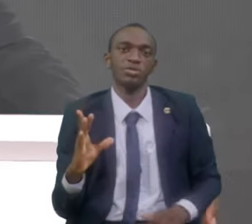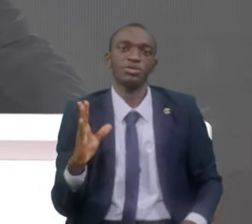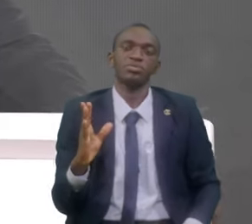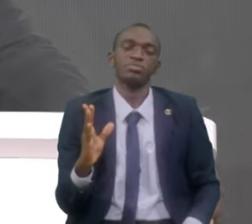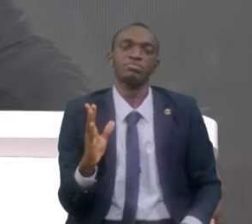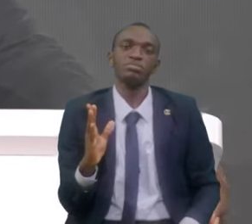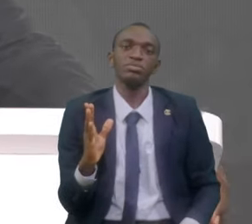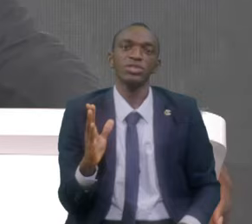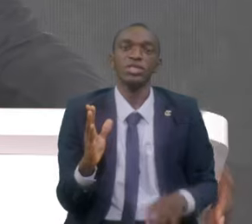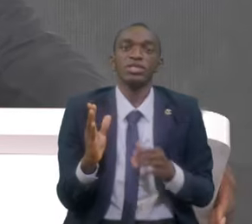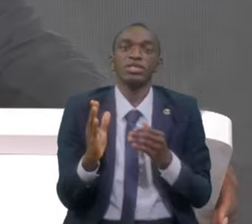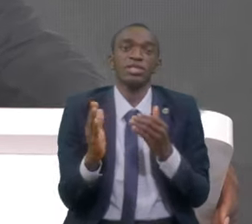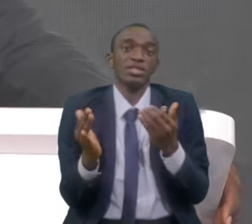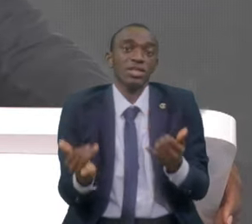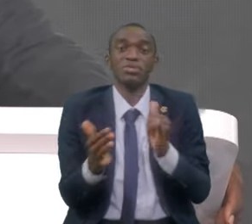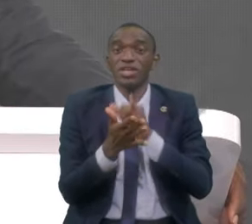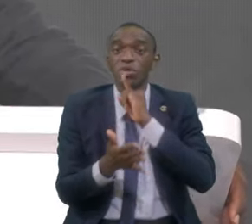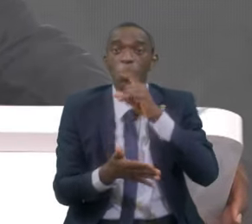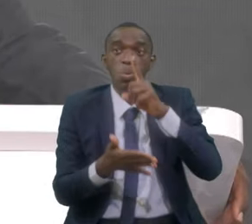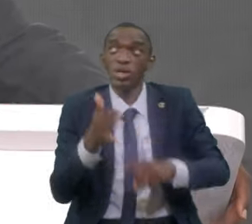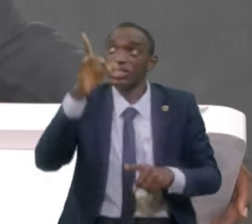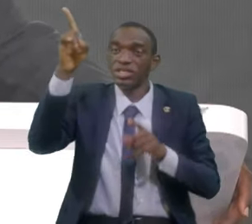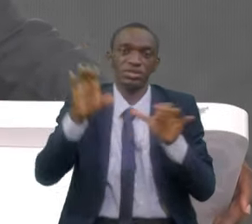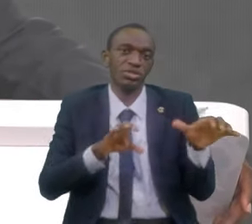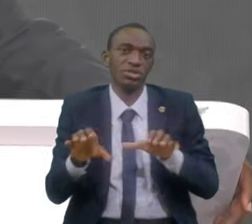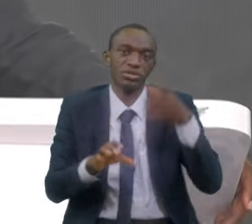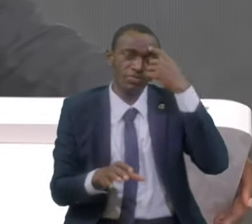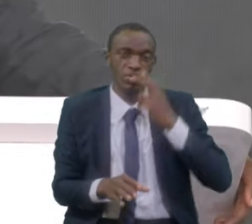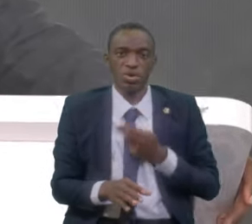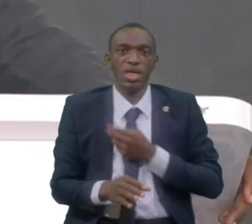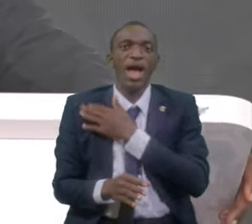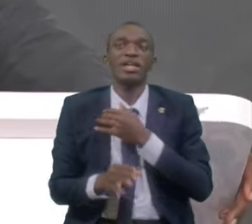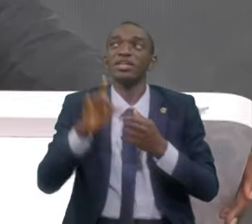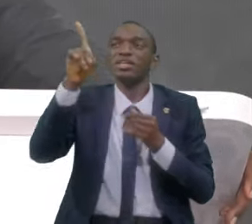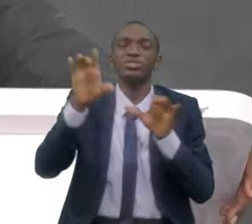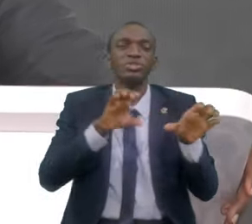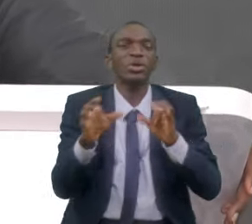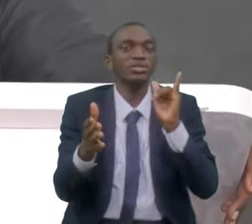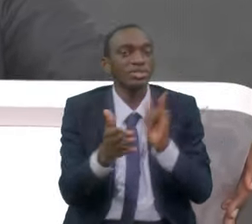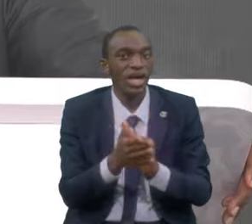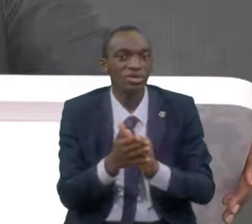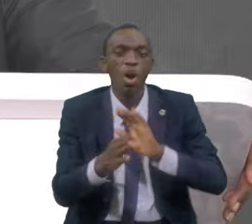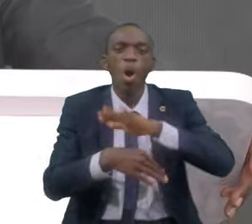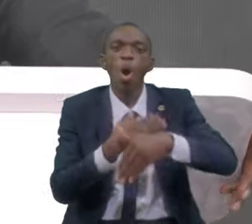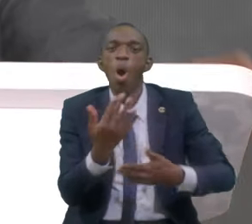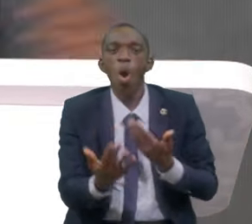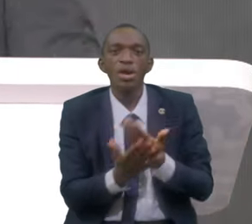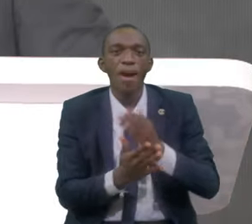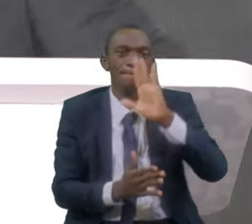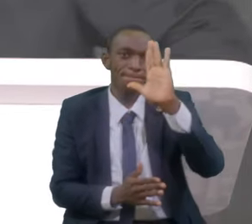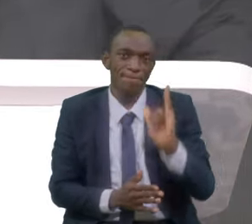God. That is what he does for us, and he does that all by the faith